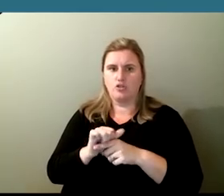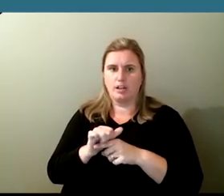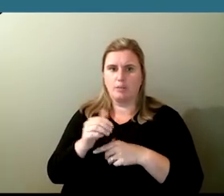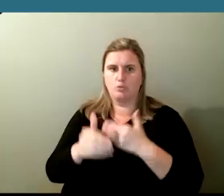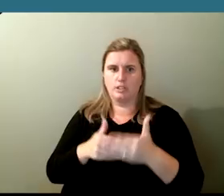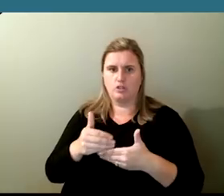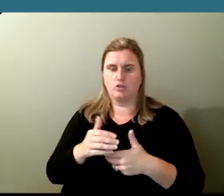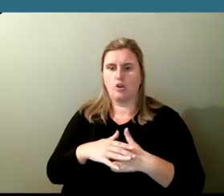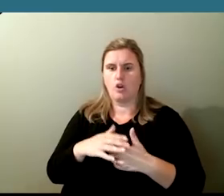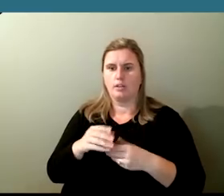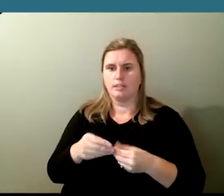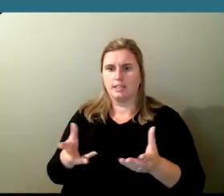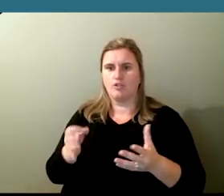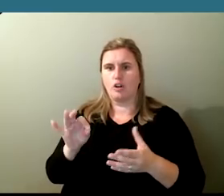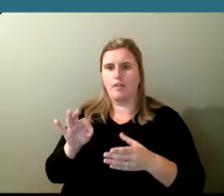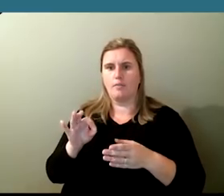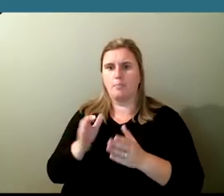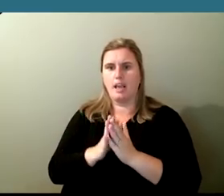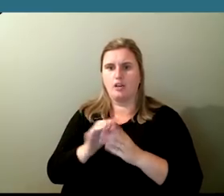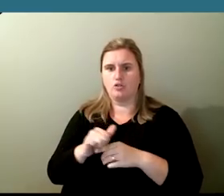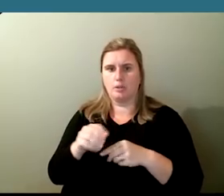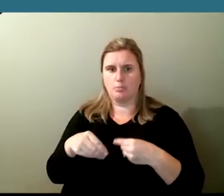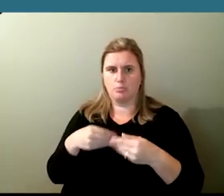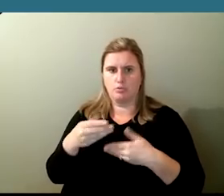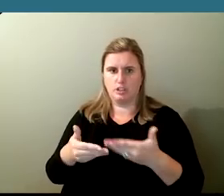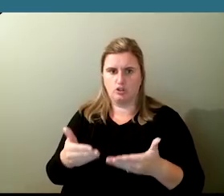or on the delivery of man training procedures. So